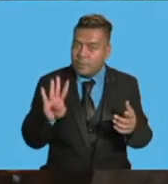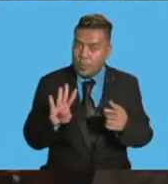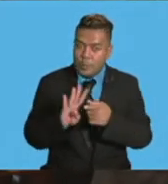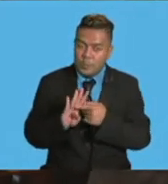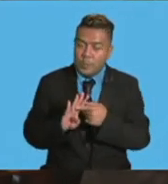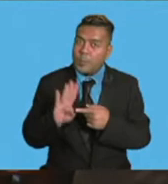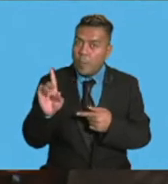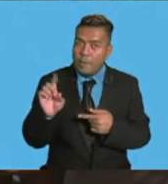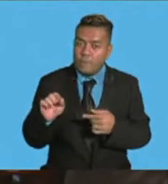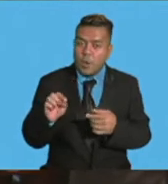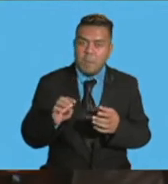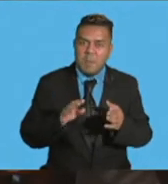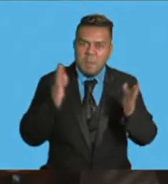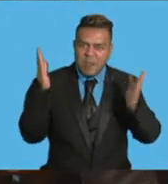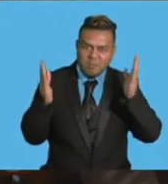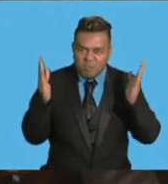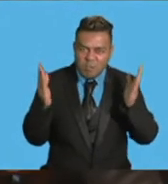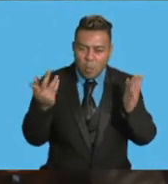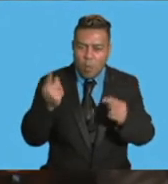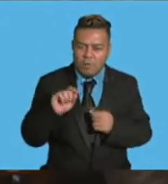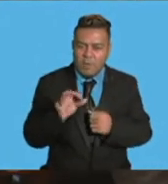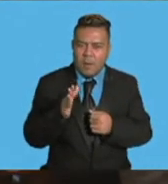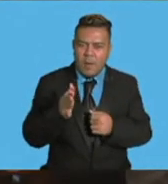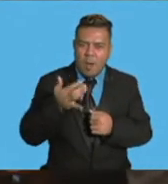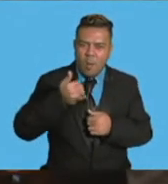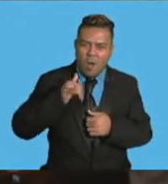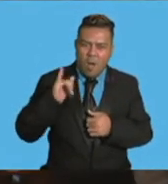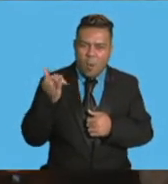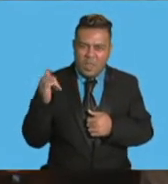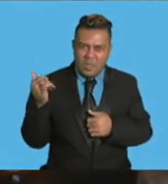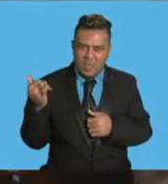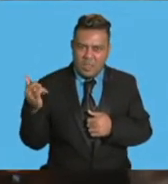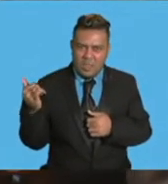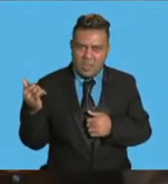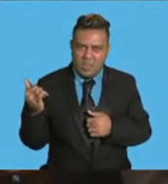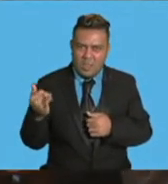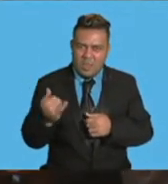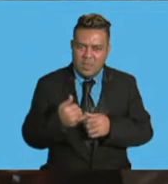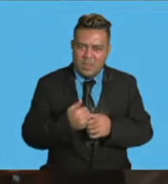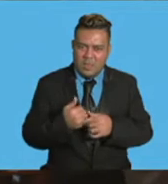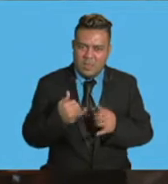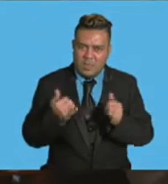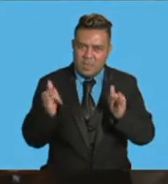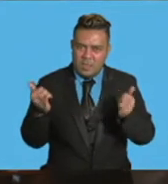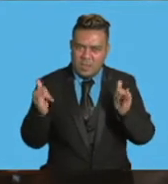from Malaysia, and 1 from Hawaii, and 1 from Greece.